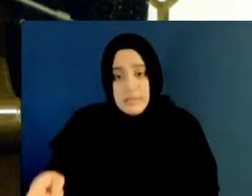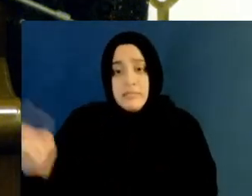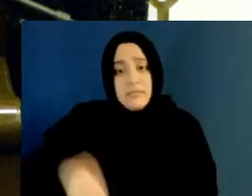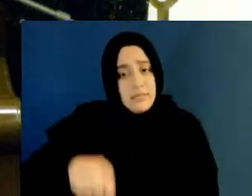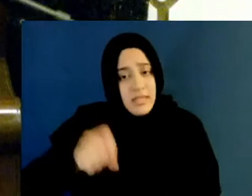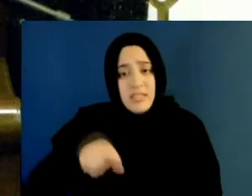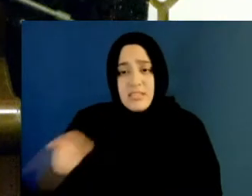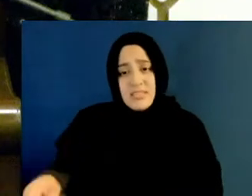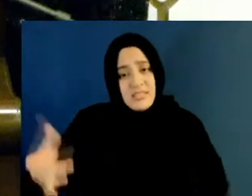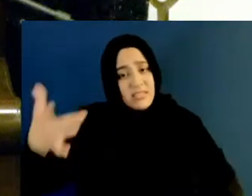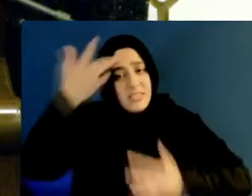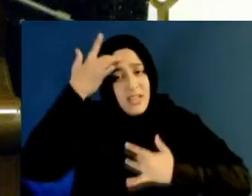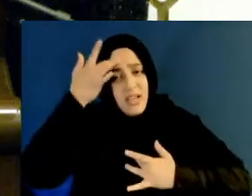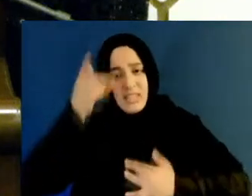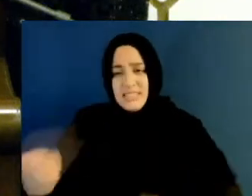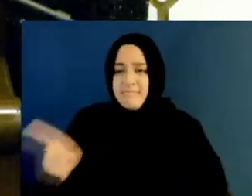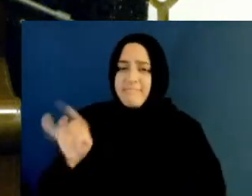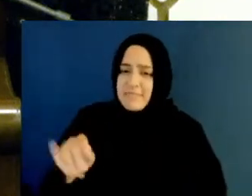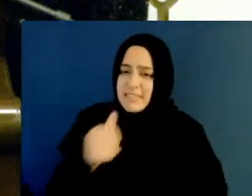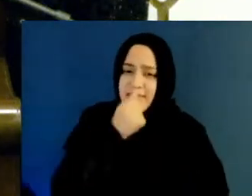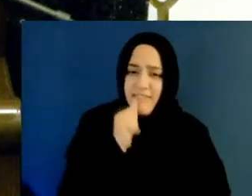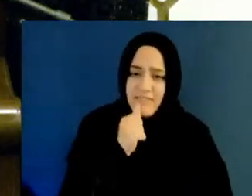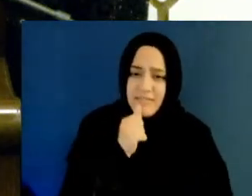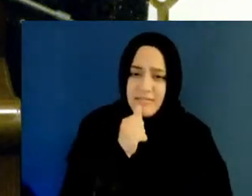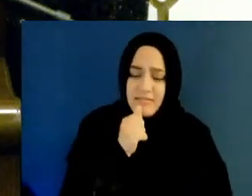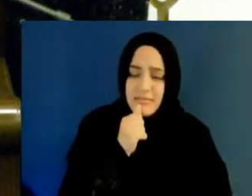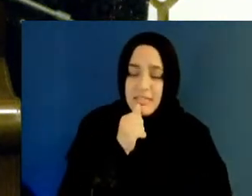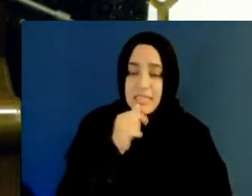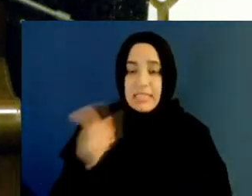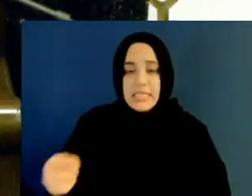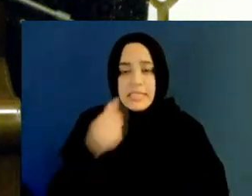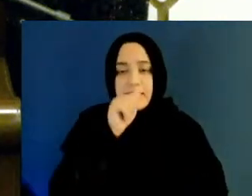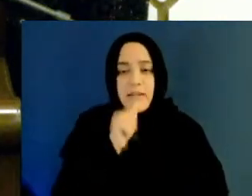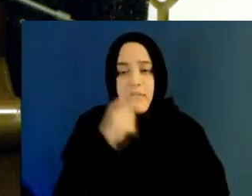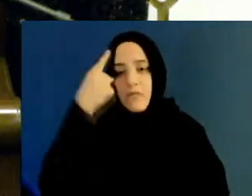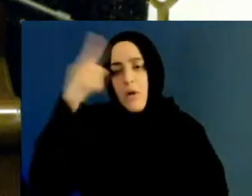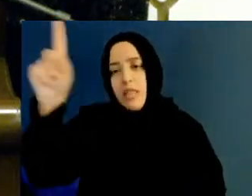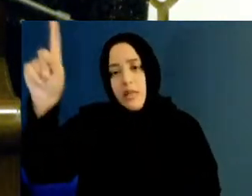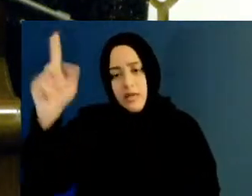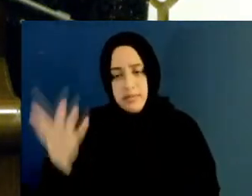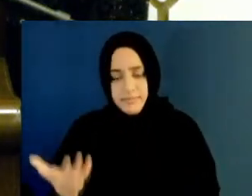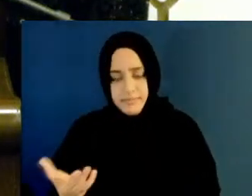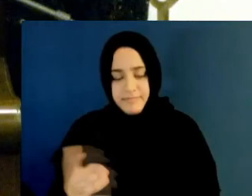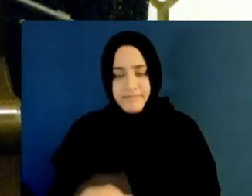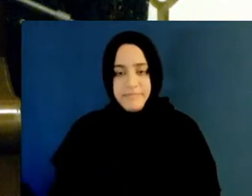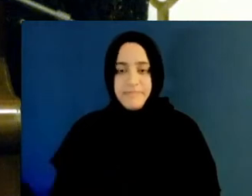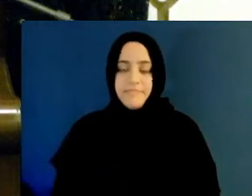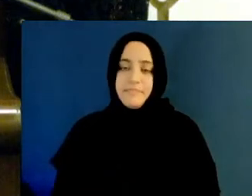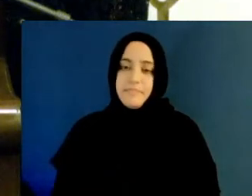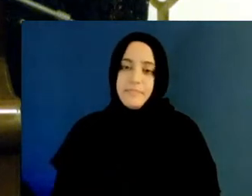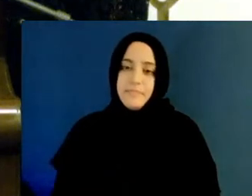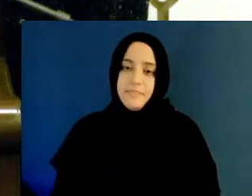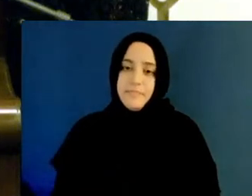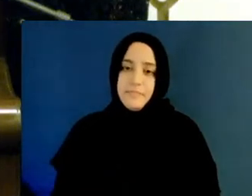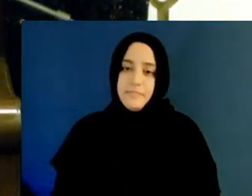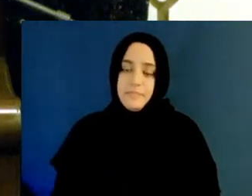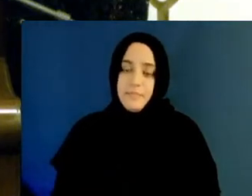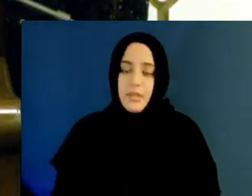suffered. He suffered in the way of Allah and his father. Sallu ala Muhammad wa ala Muhammad.